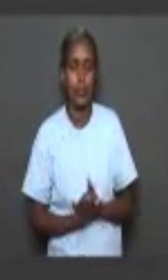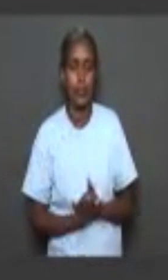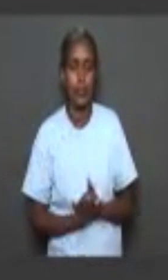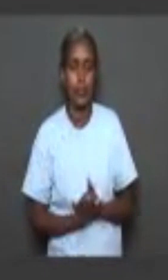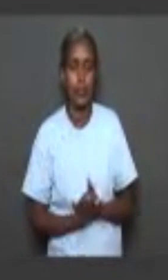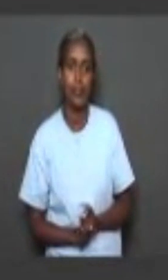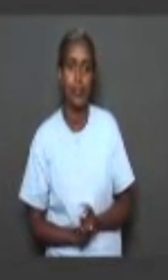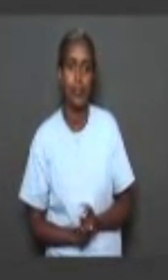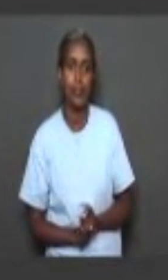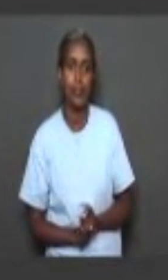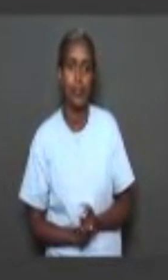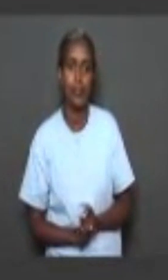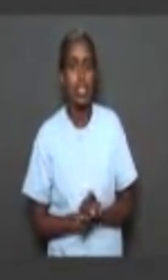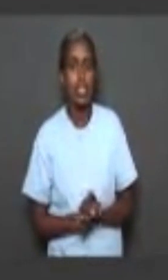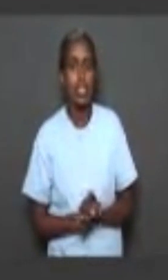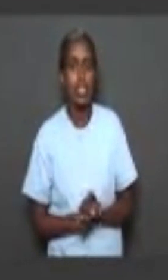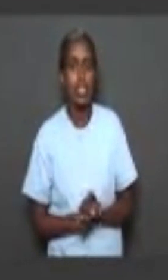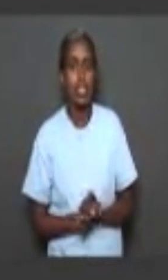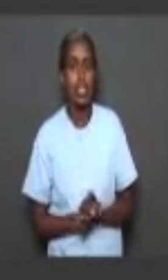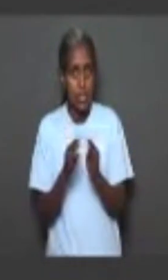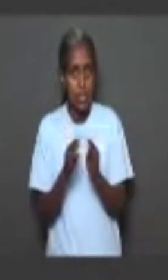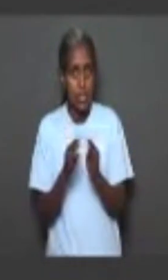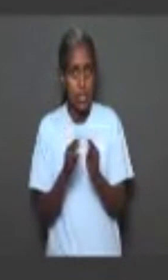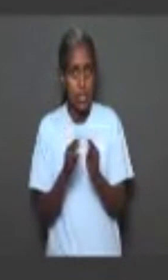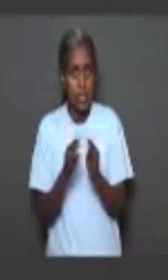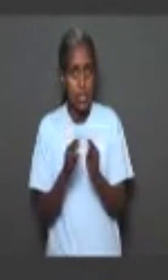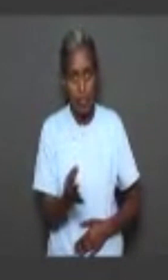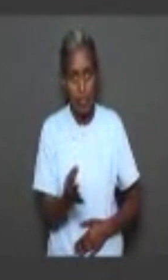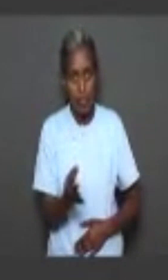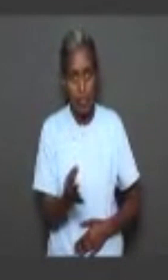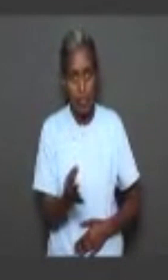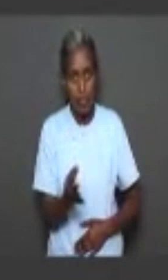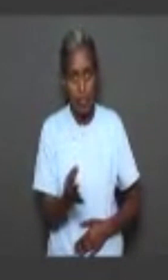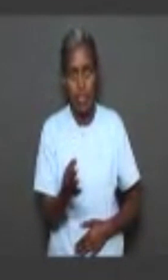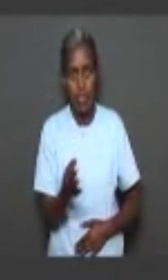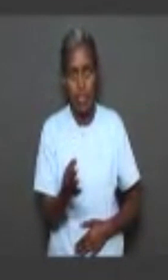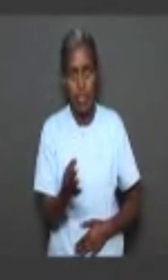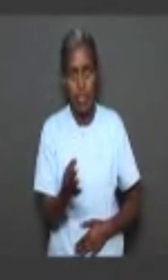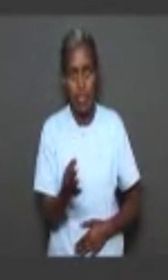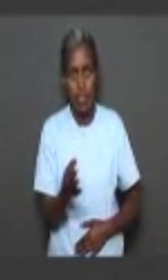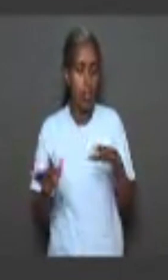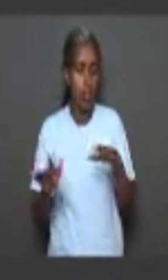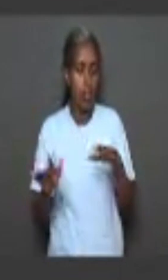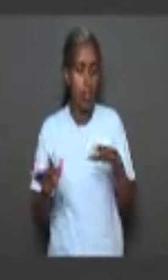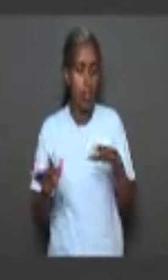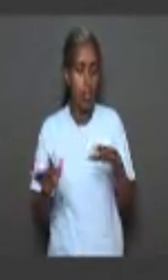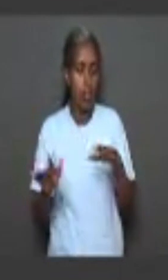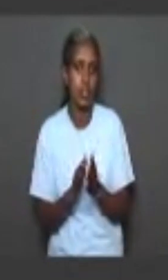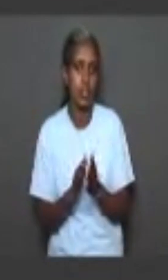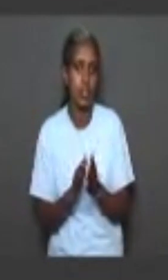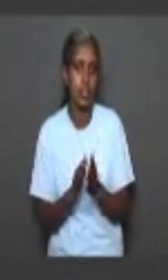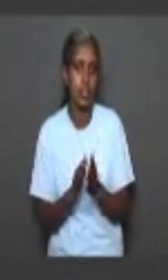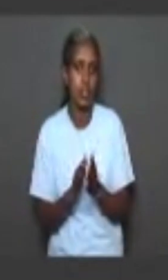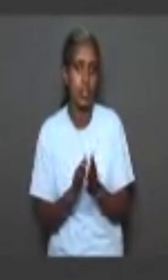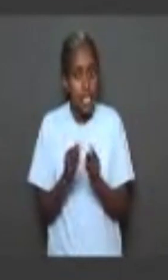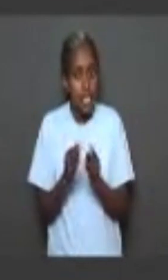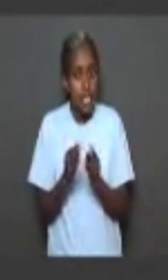The subsets of F are null set, the set